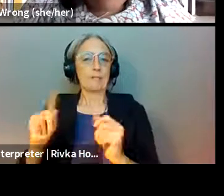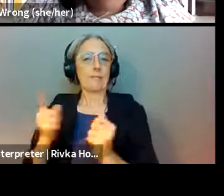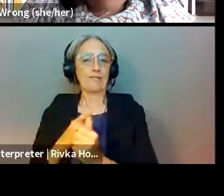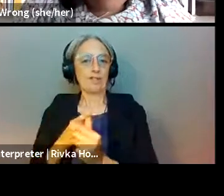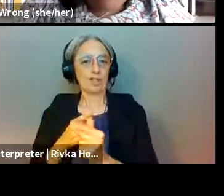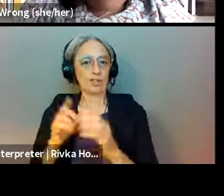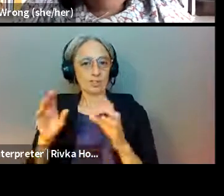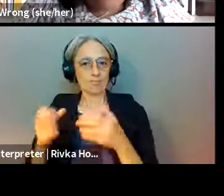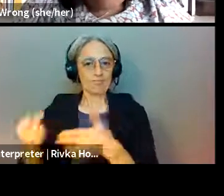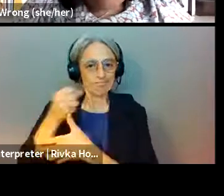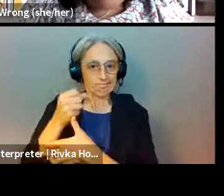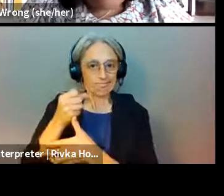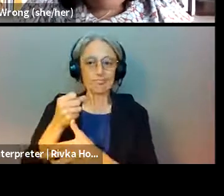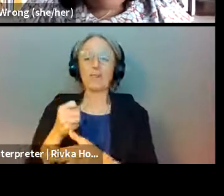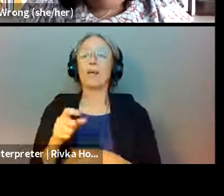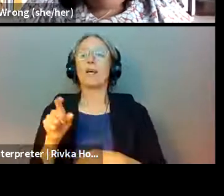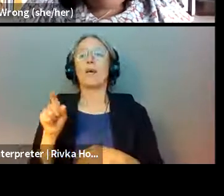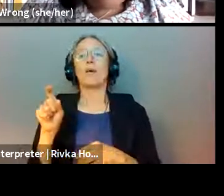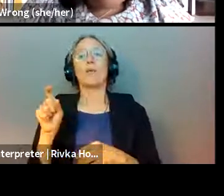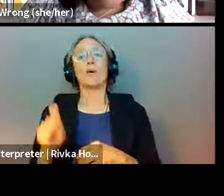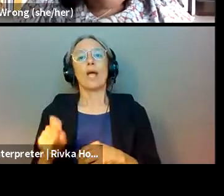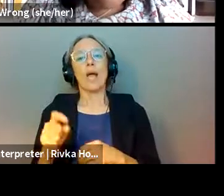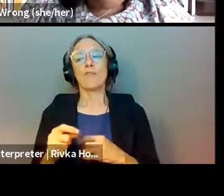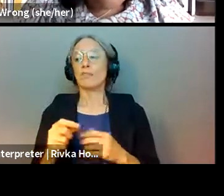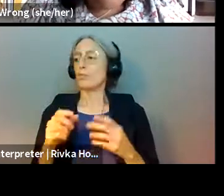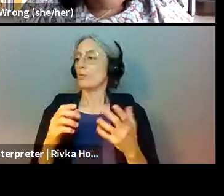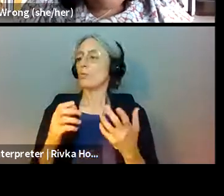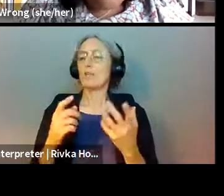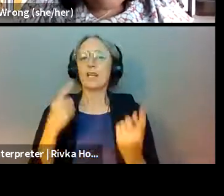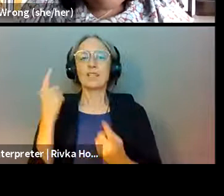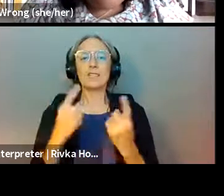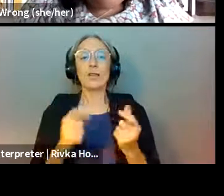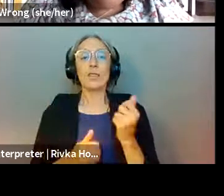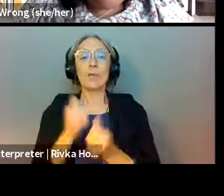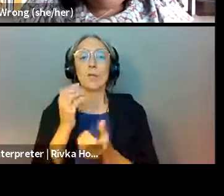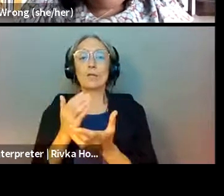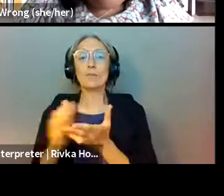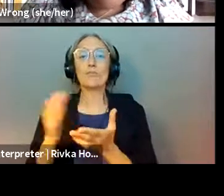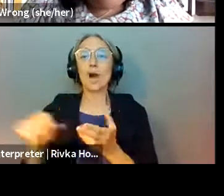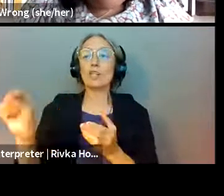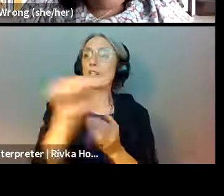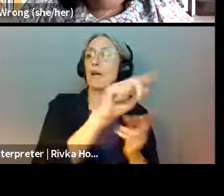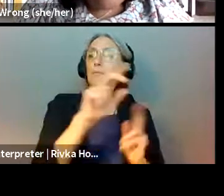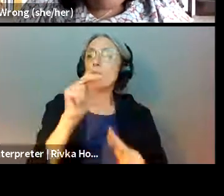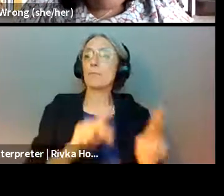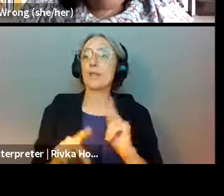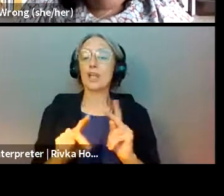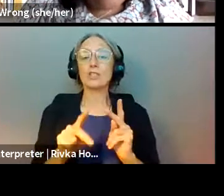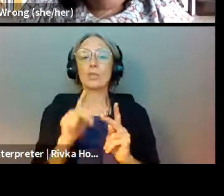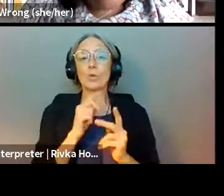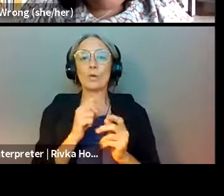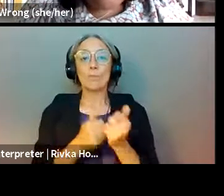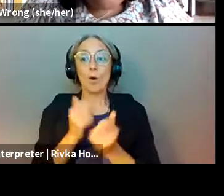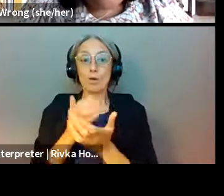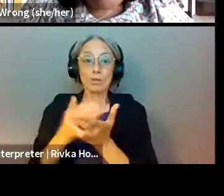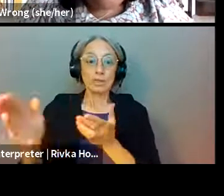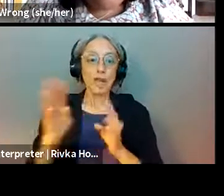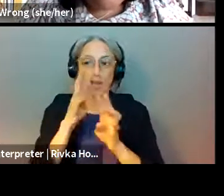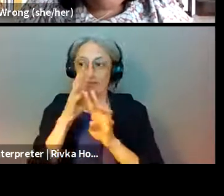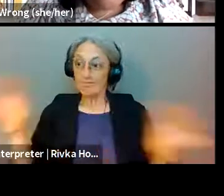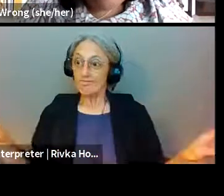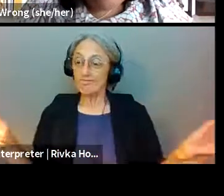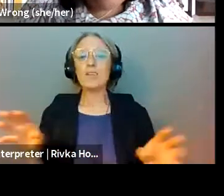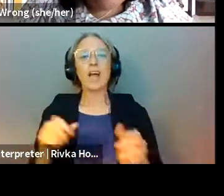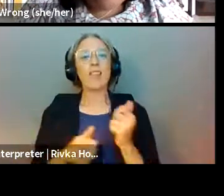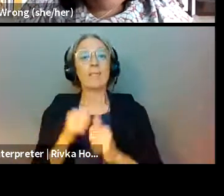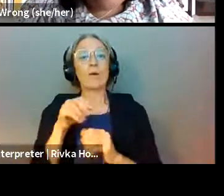to take into consideration the most marginalized and the most affected by these policies. I think it's just really,